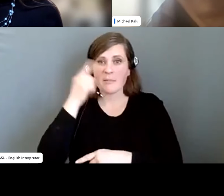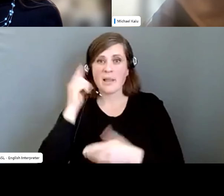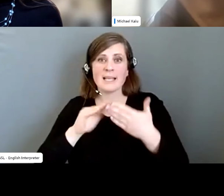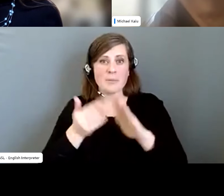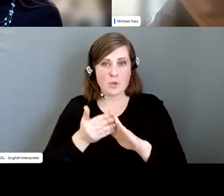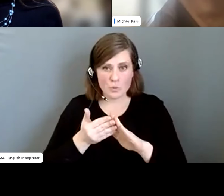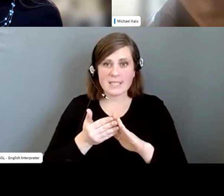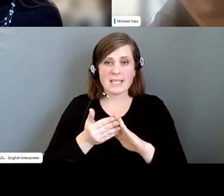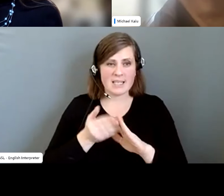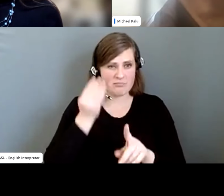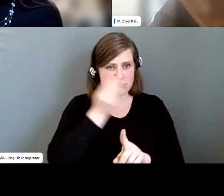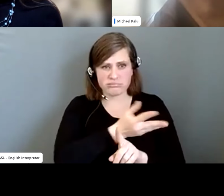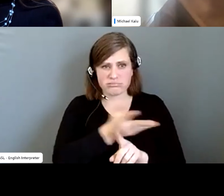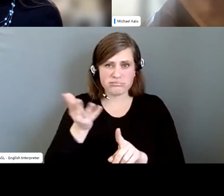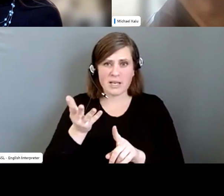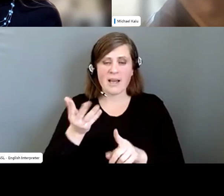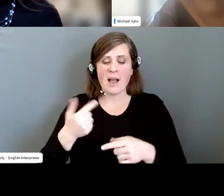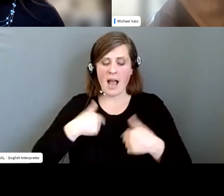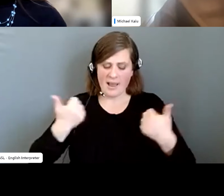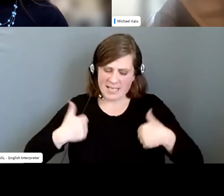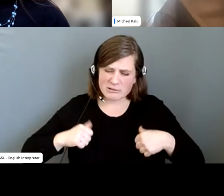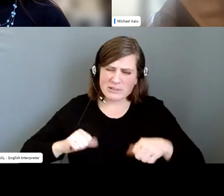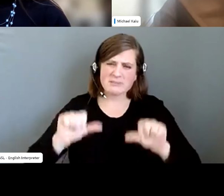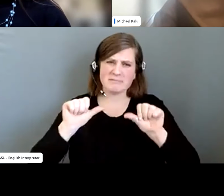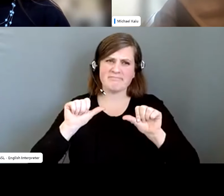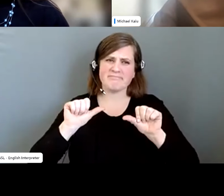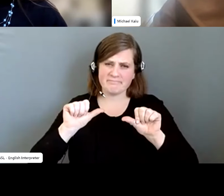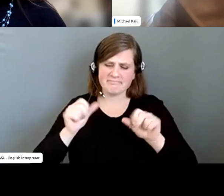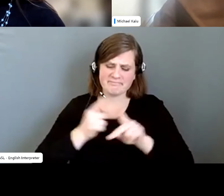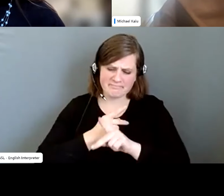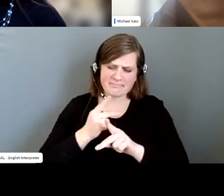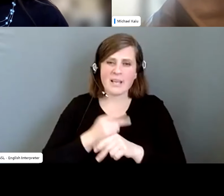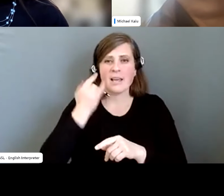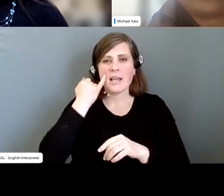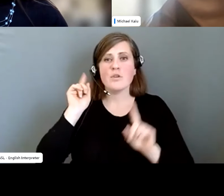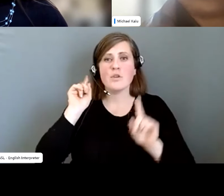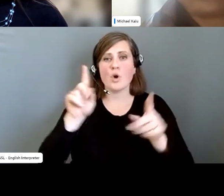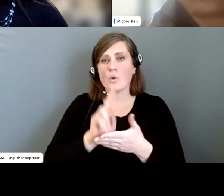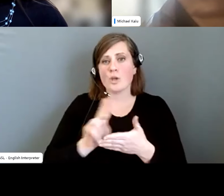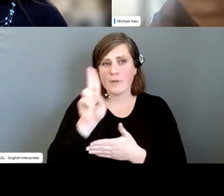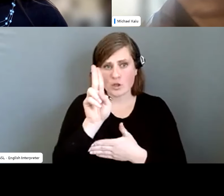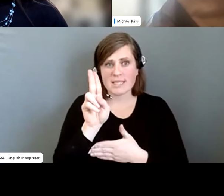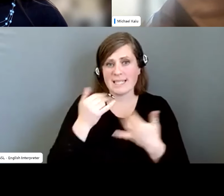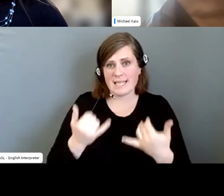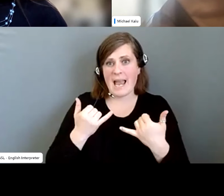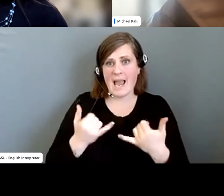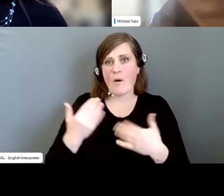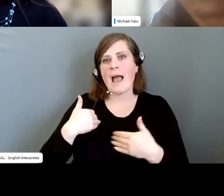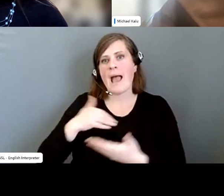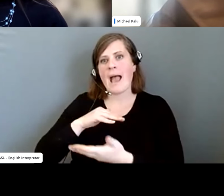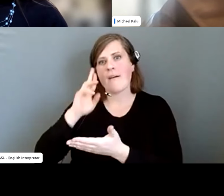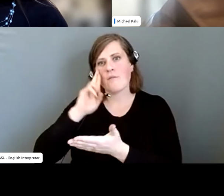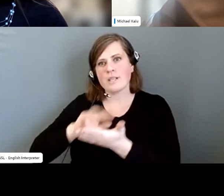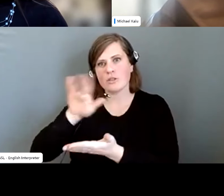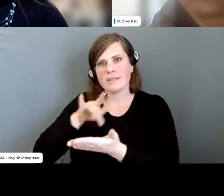There's been a lot of effort that has been put. When you go to several universities now, there are research centers that are focusing